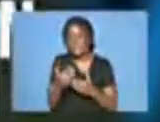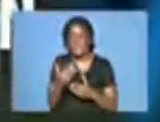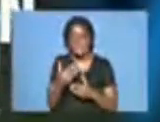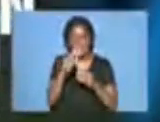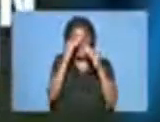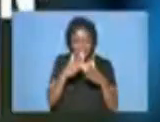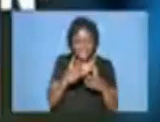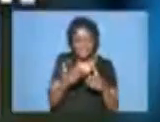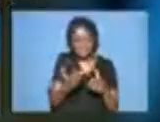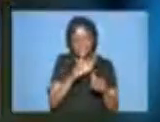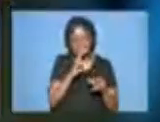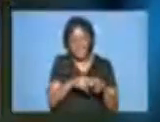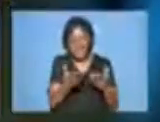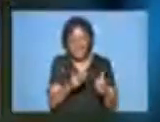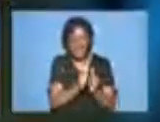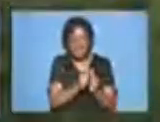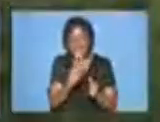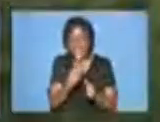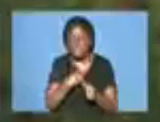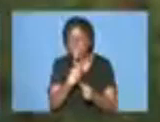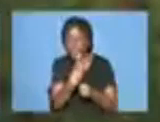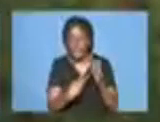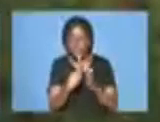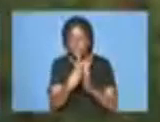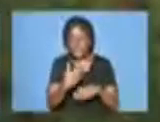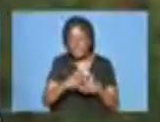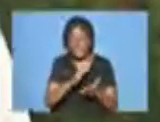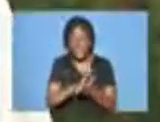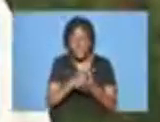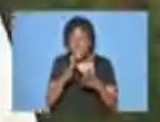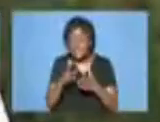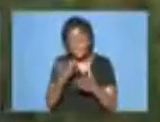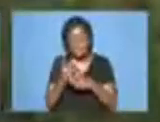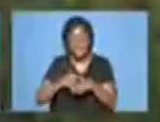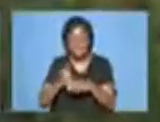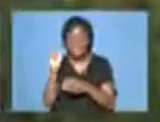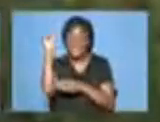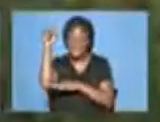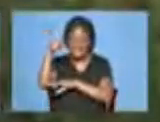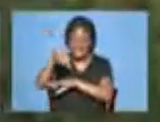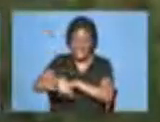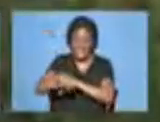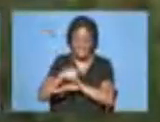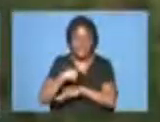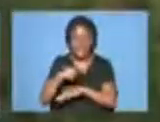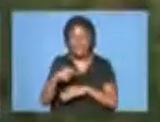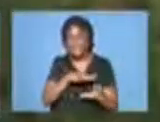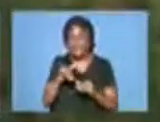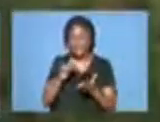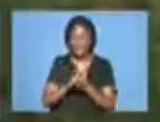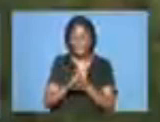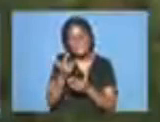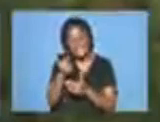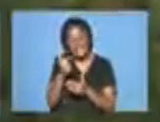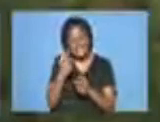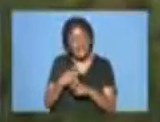maybe 2 hours after school finished, and sometimes even the sun would be down when I'm leaving school. And it was a little difficult because sometimes my